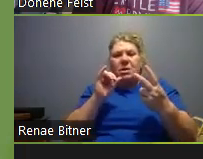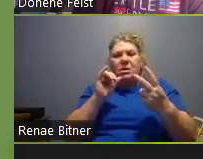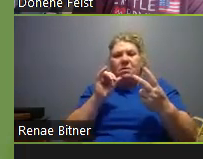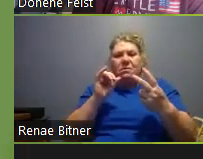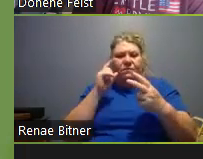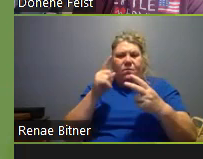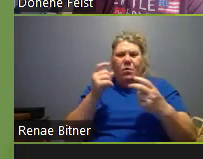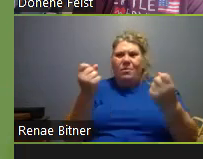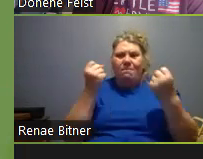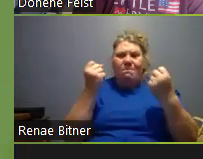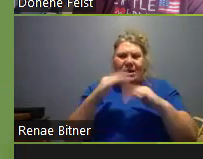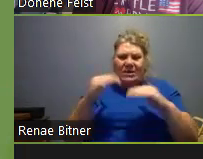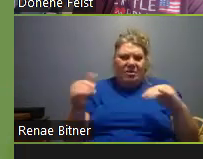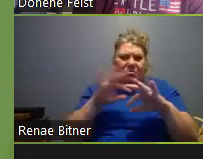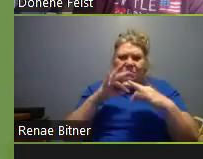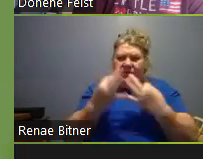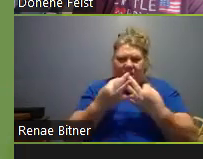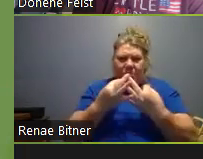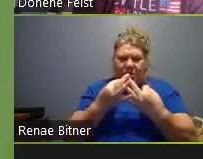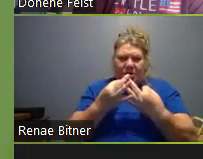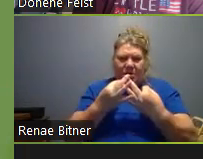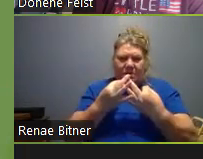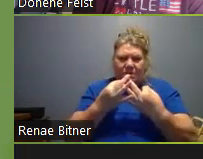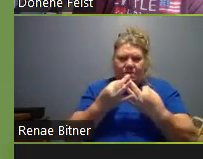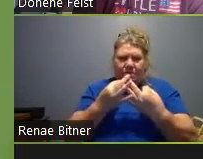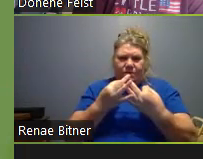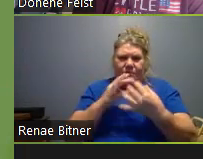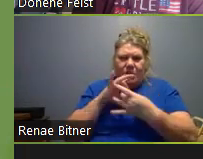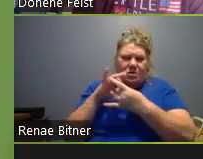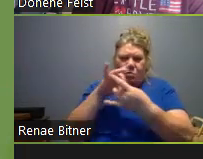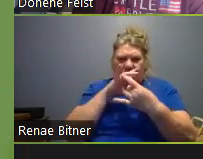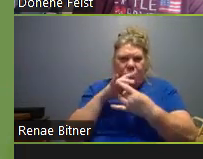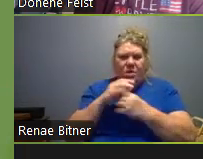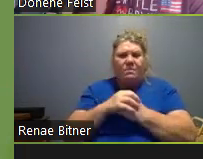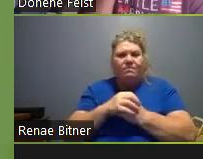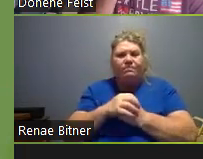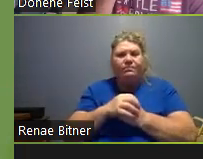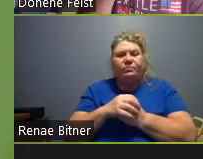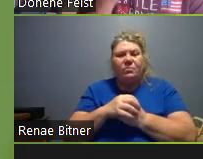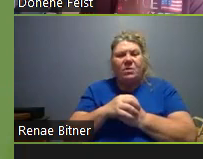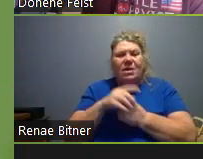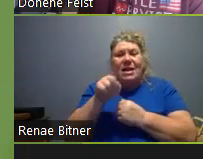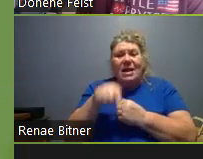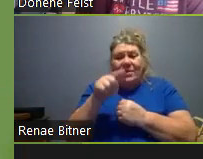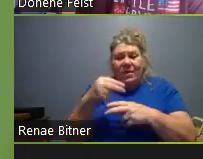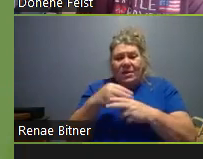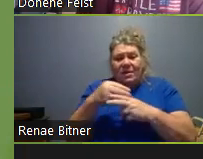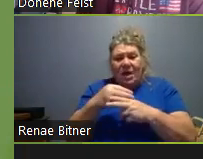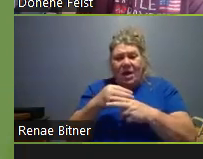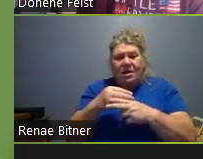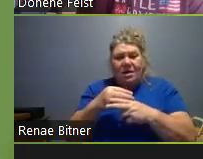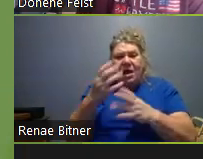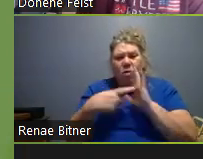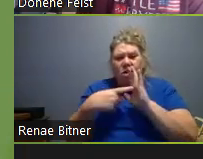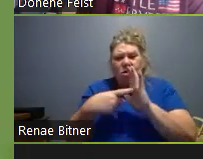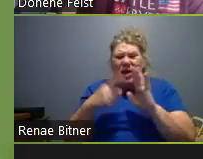for the many systems that families are associating with. This slide I wanted to show you because I